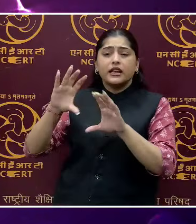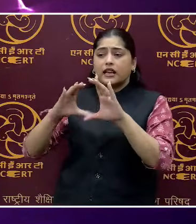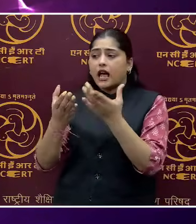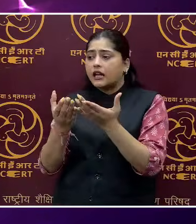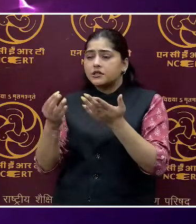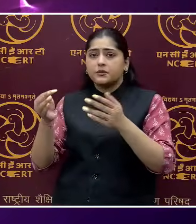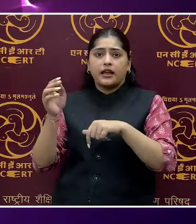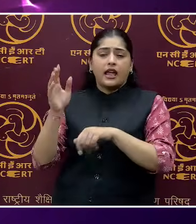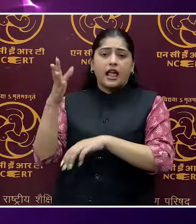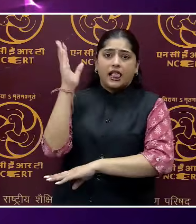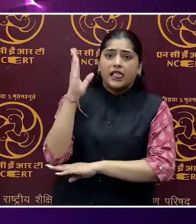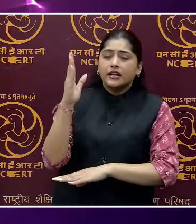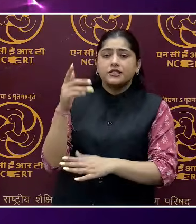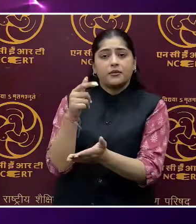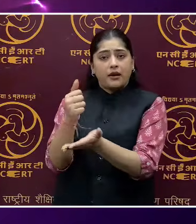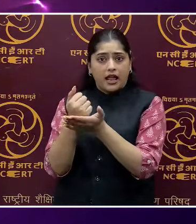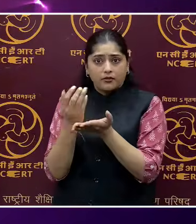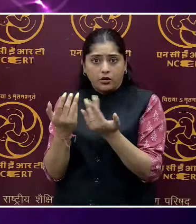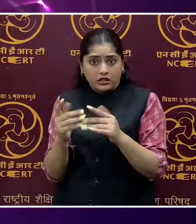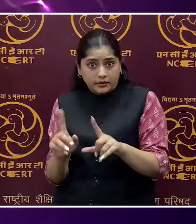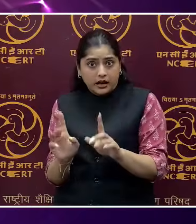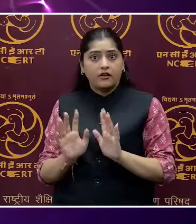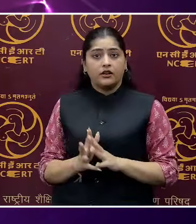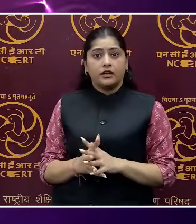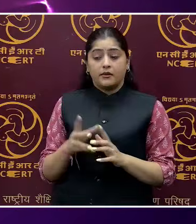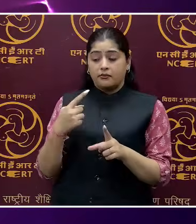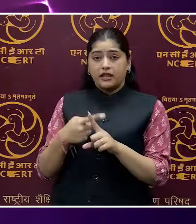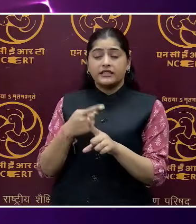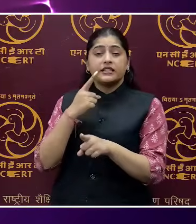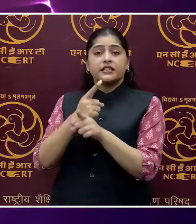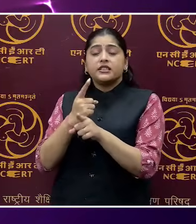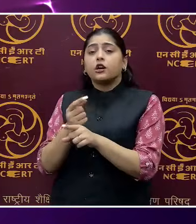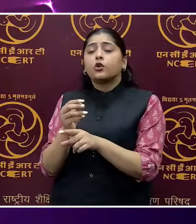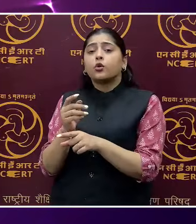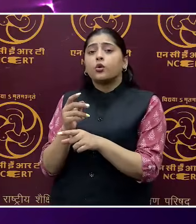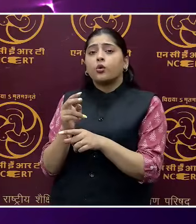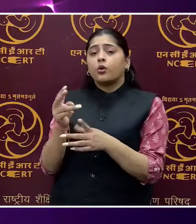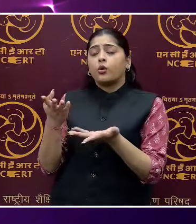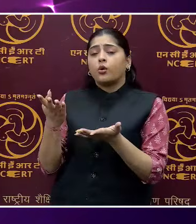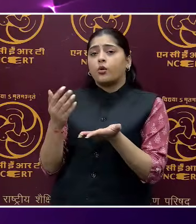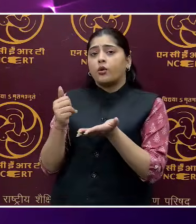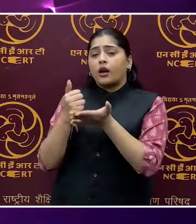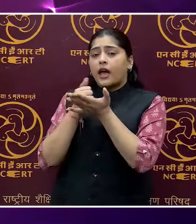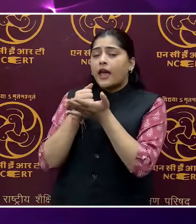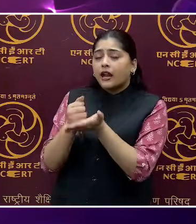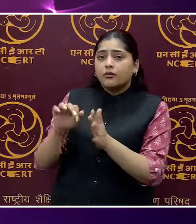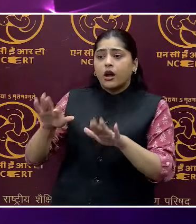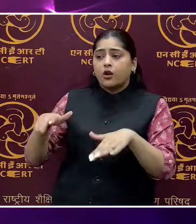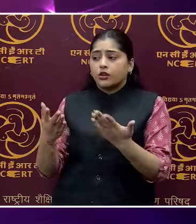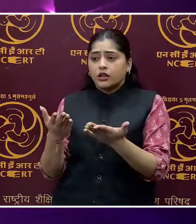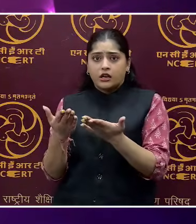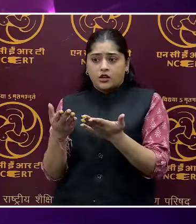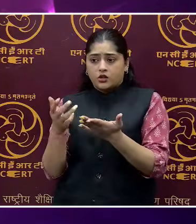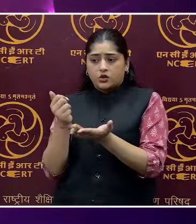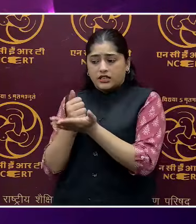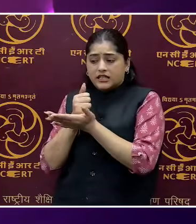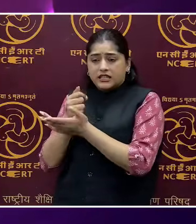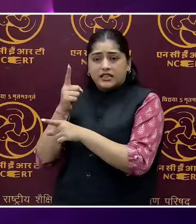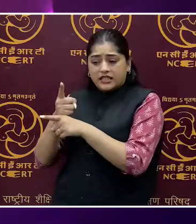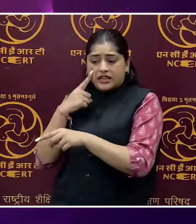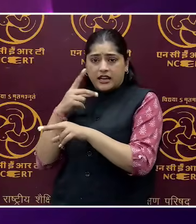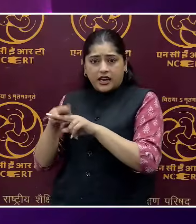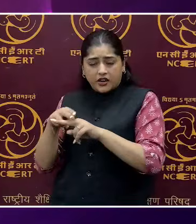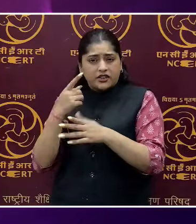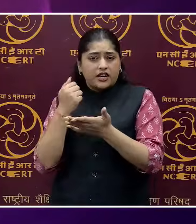students, and it easily help them to make students understand that complex concepts in a